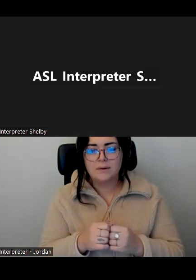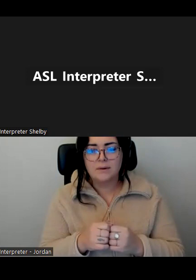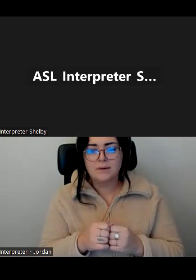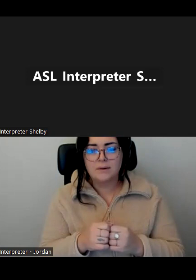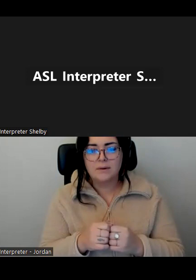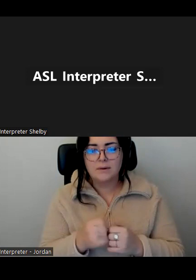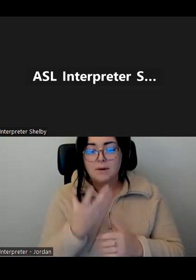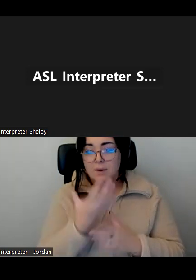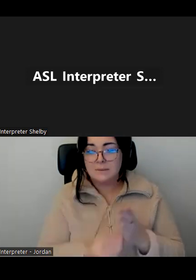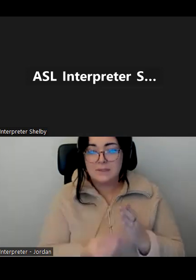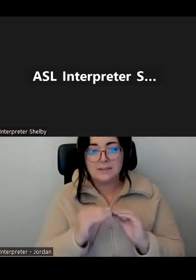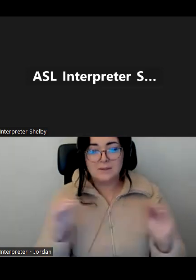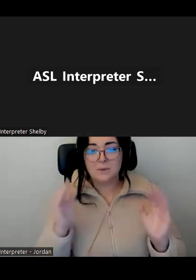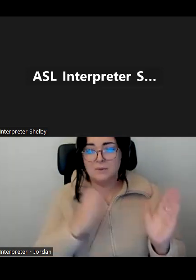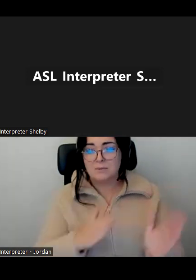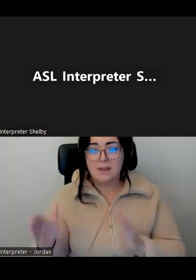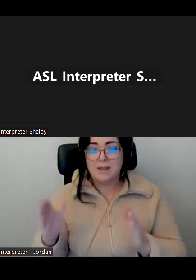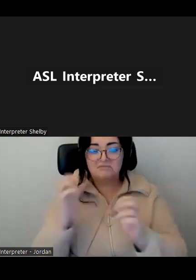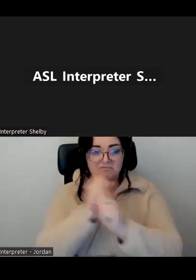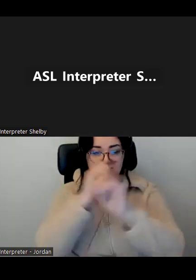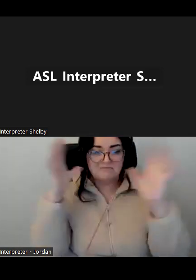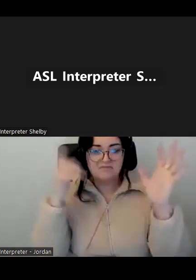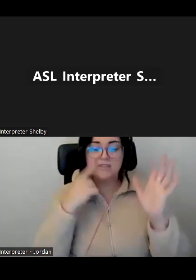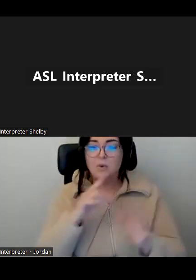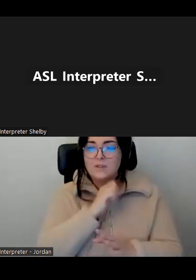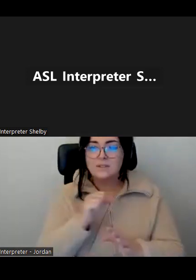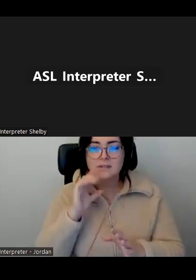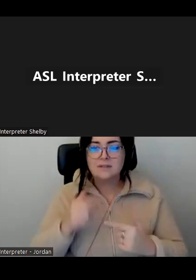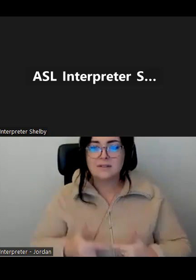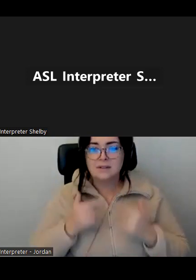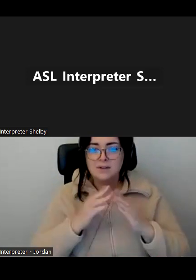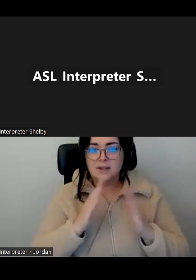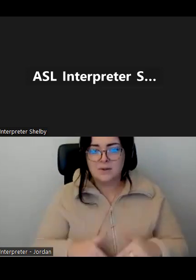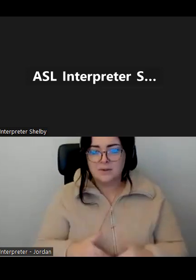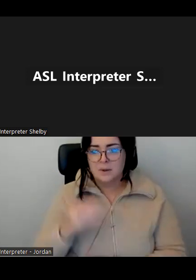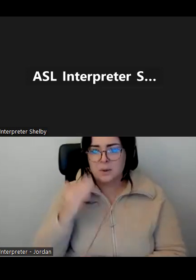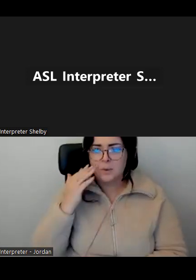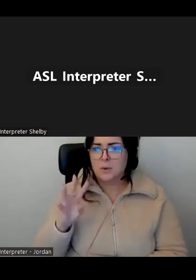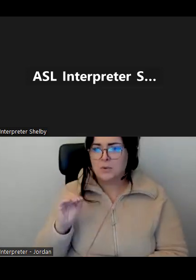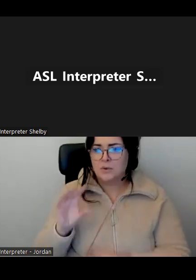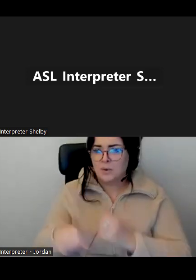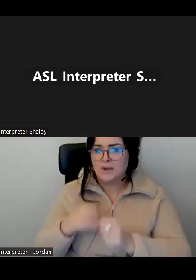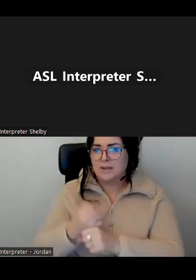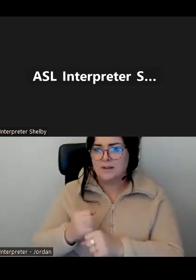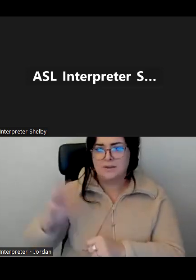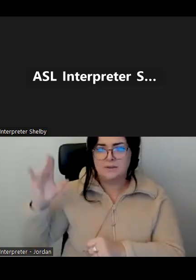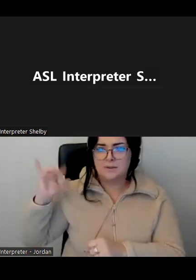for senior housing. We knew 40 years ago that we have an aging